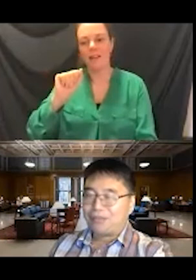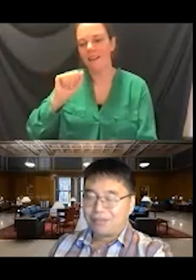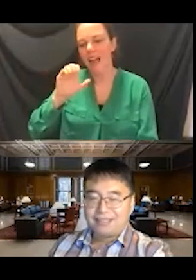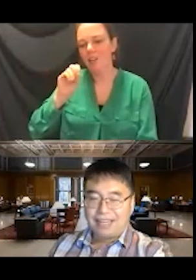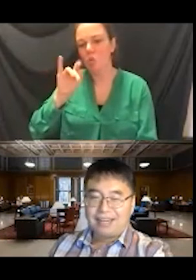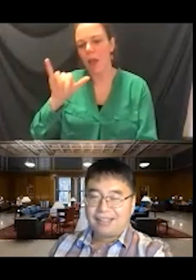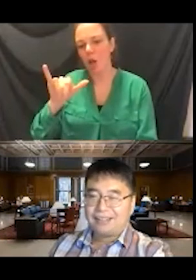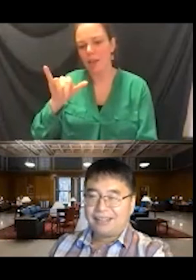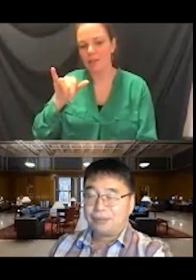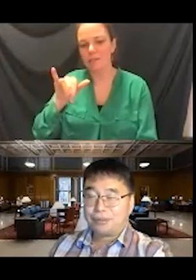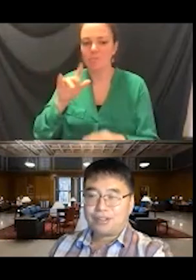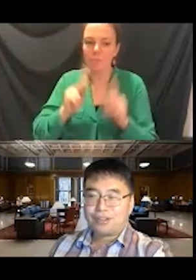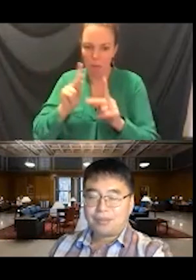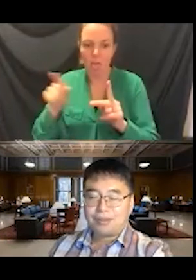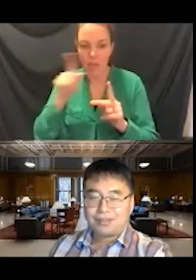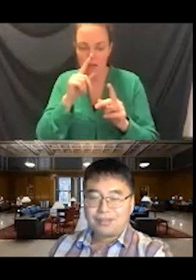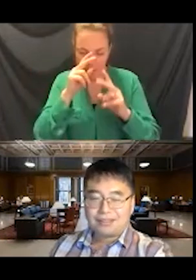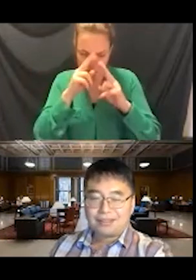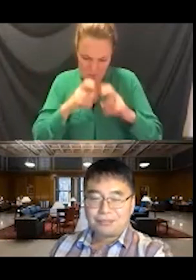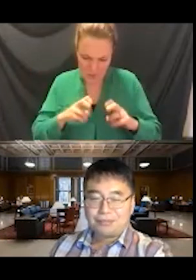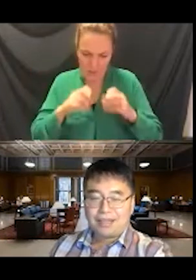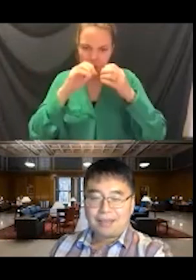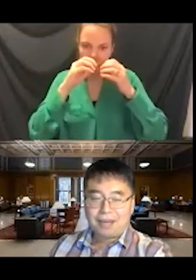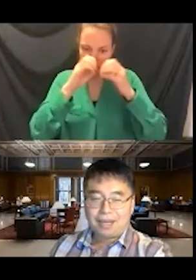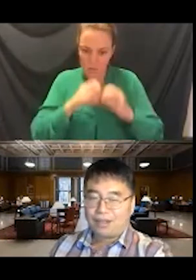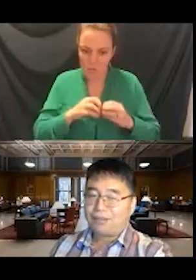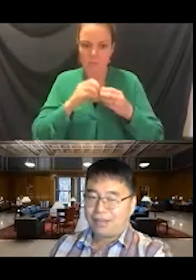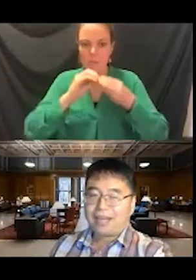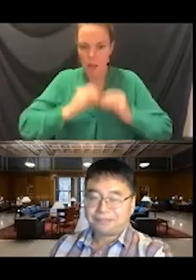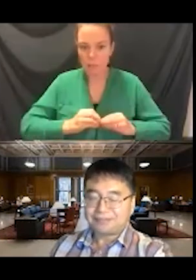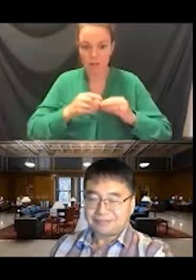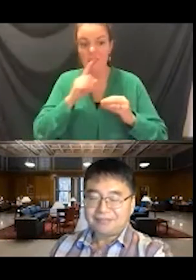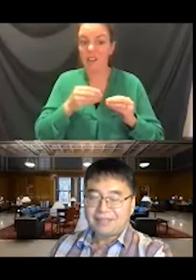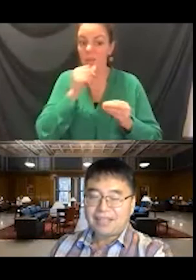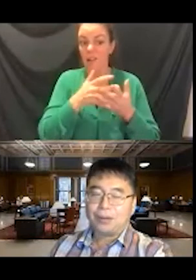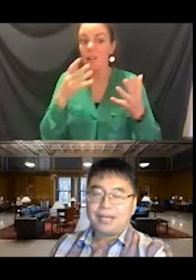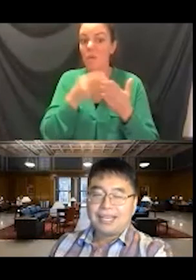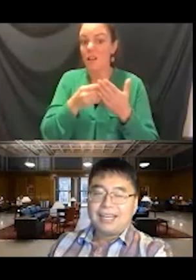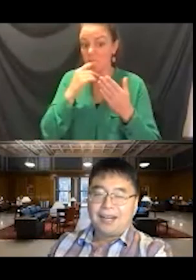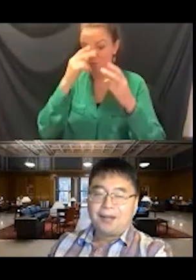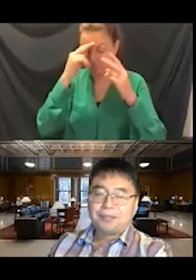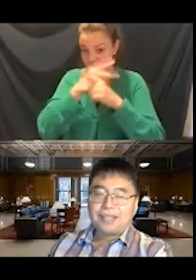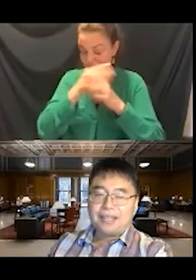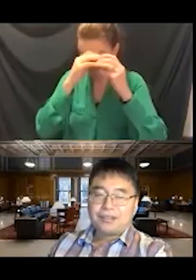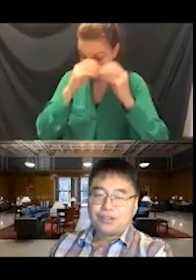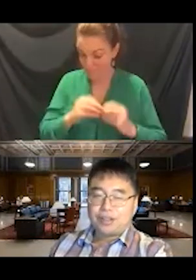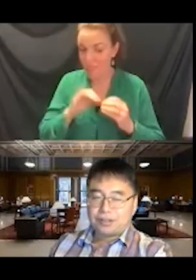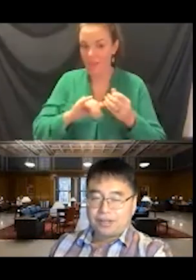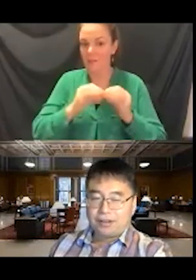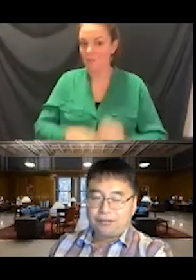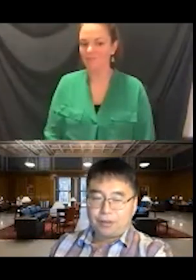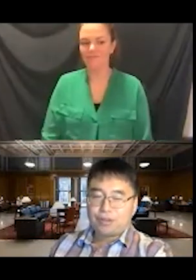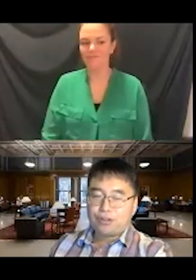pour over these data, and they're able to crunch numbers. That's what they get paid a lot for that. So in health